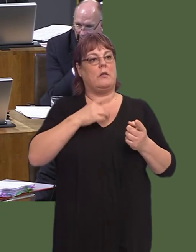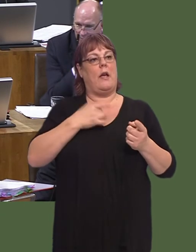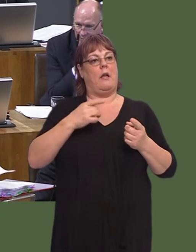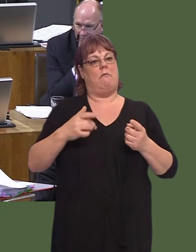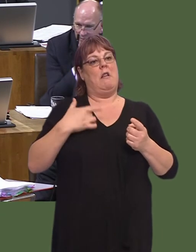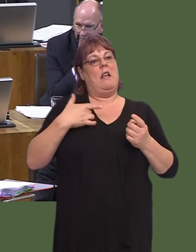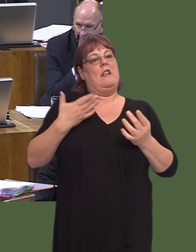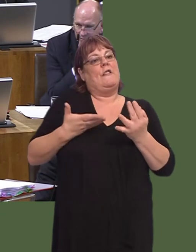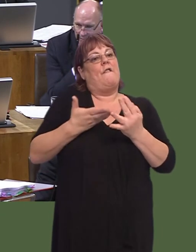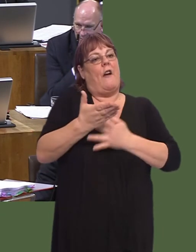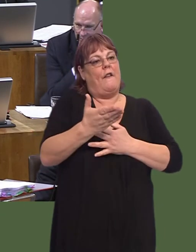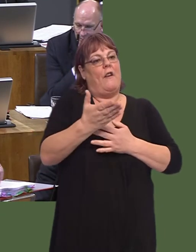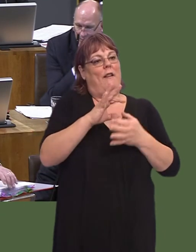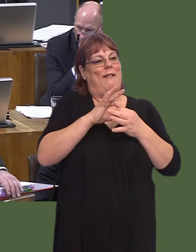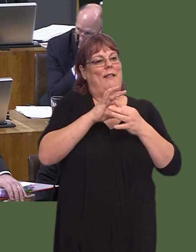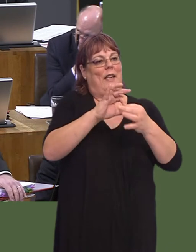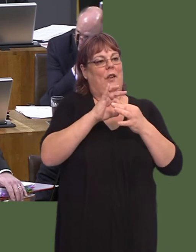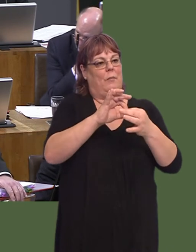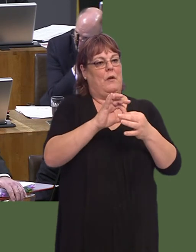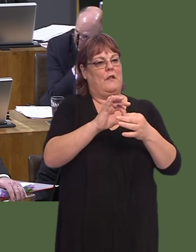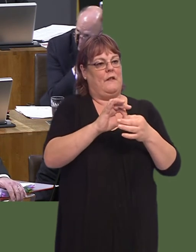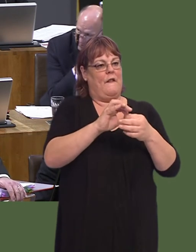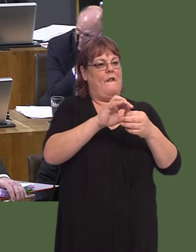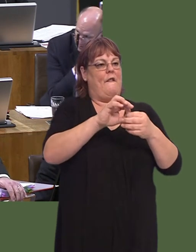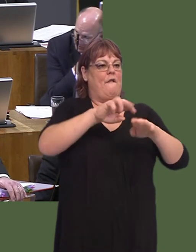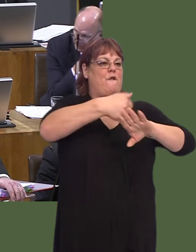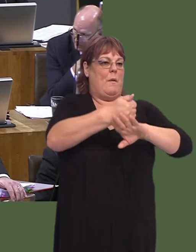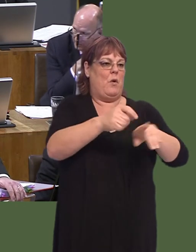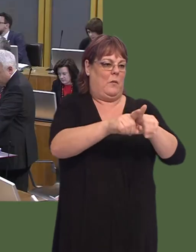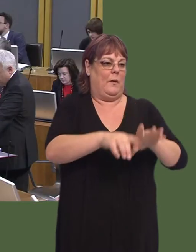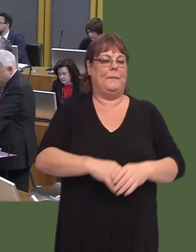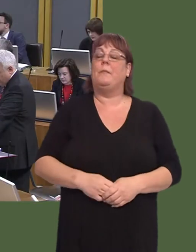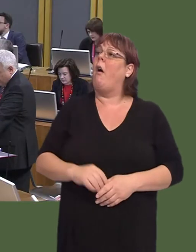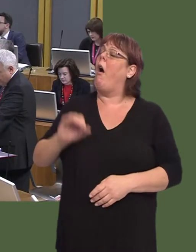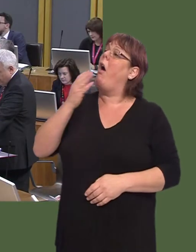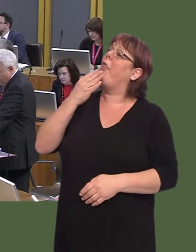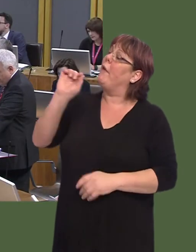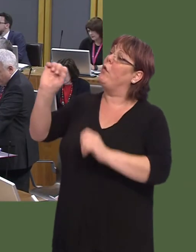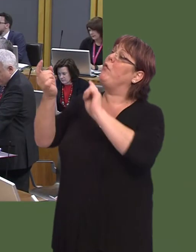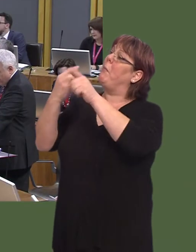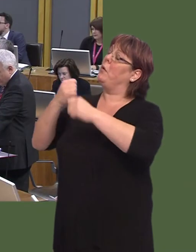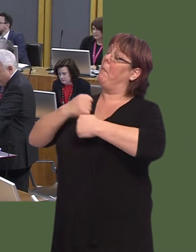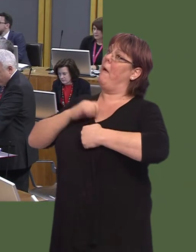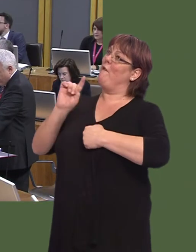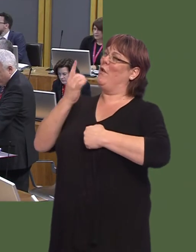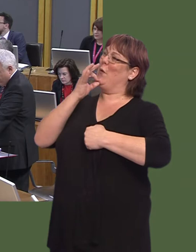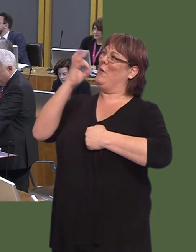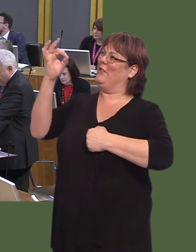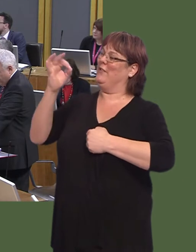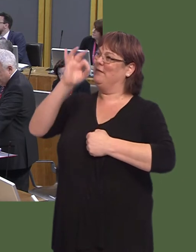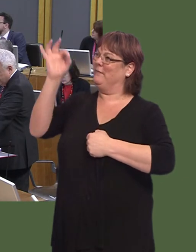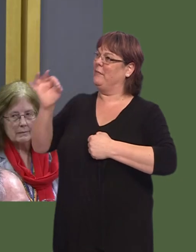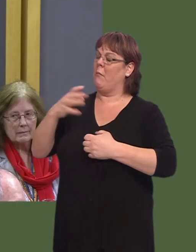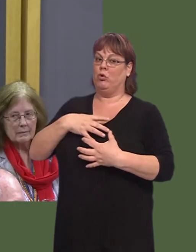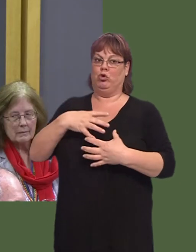survivor engagement framework. Well, I thank the First Minister for that answer to my first question to him. I think it is shocking